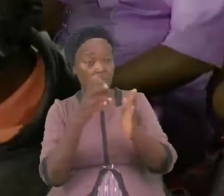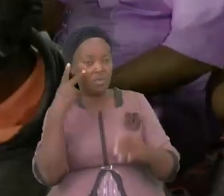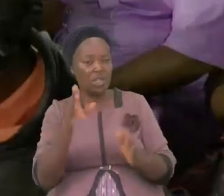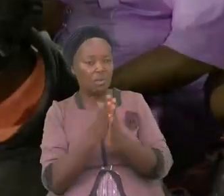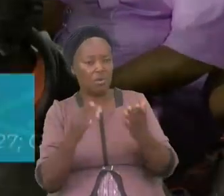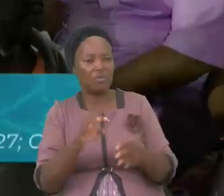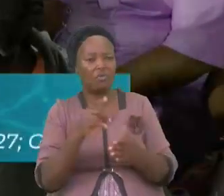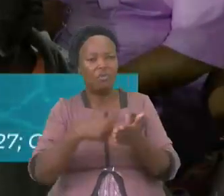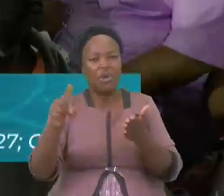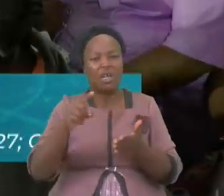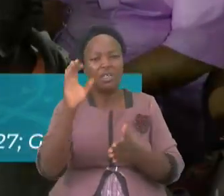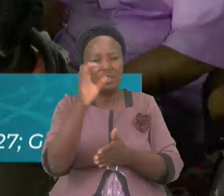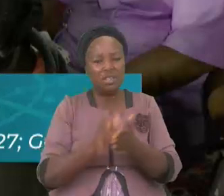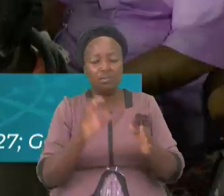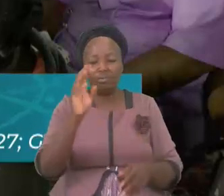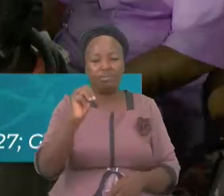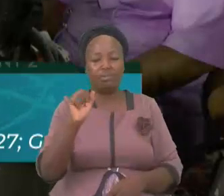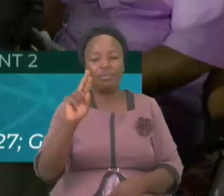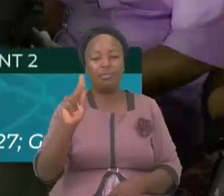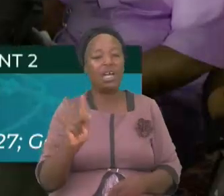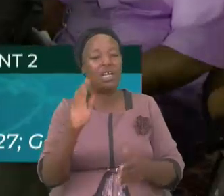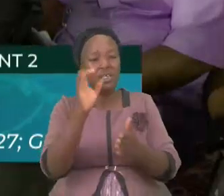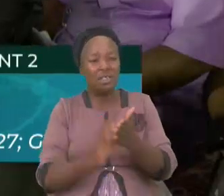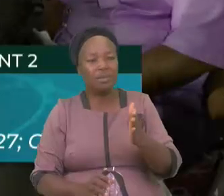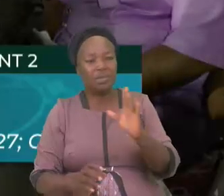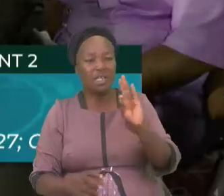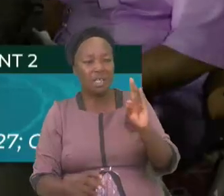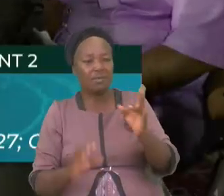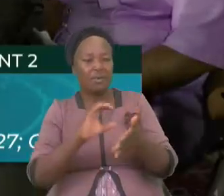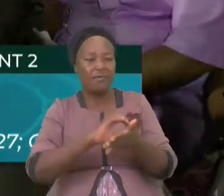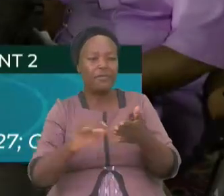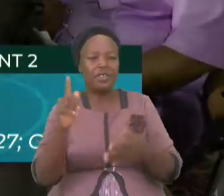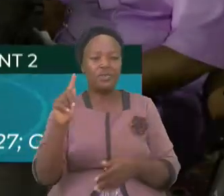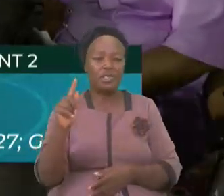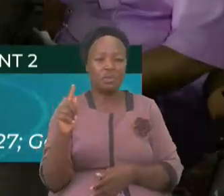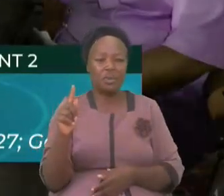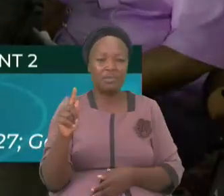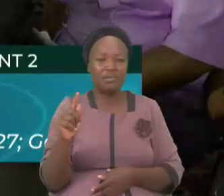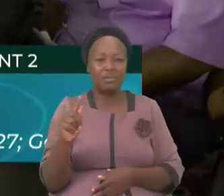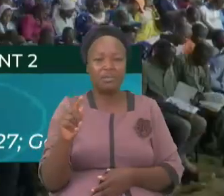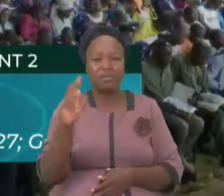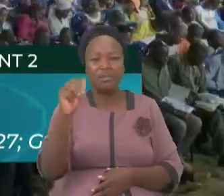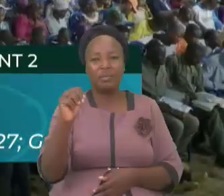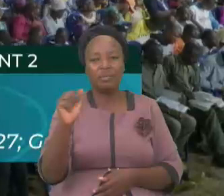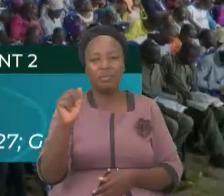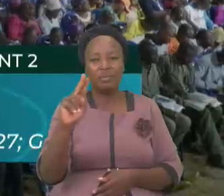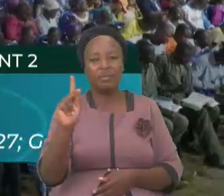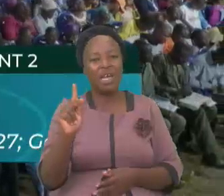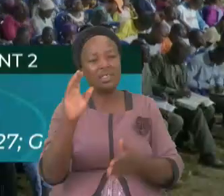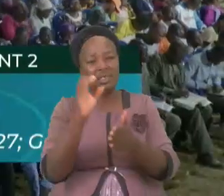verse 21. Mark chapter 7, verse 21. For from